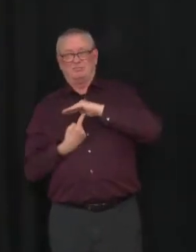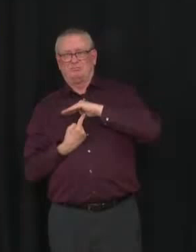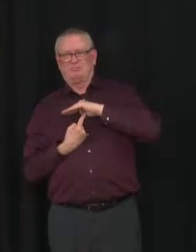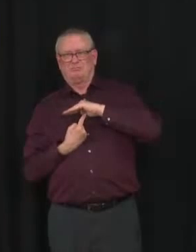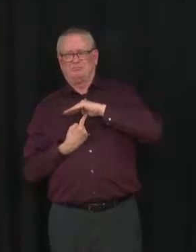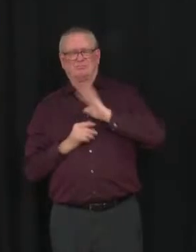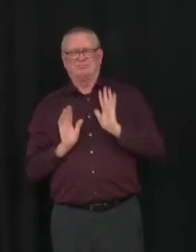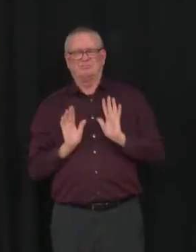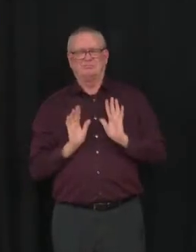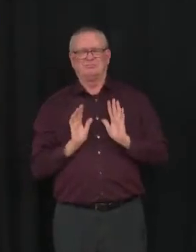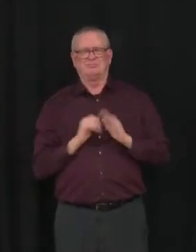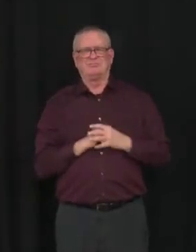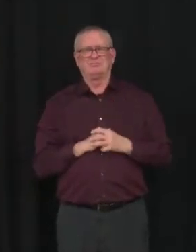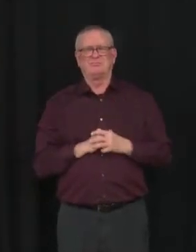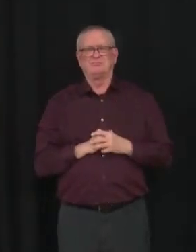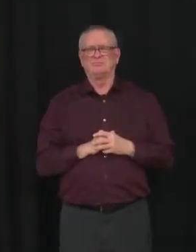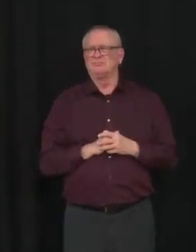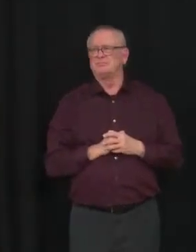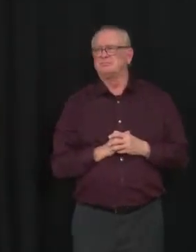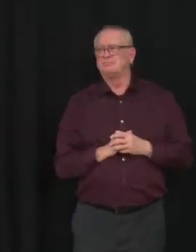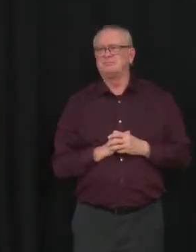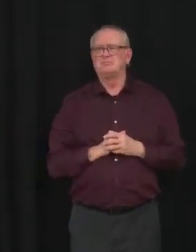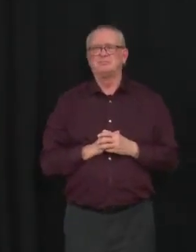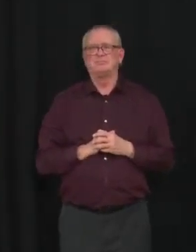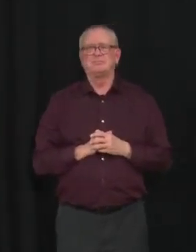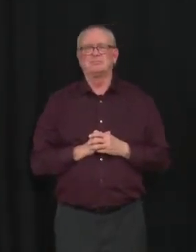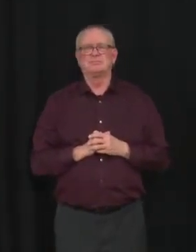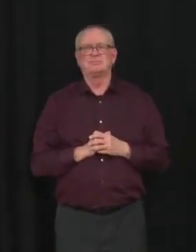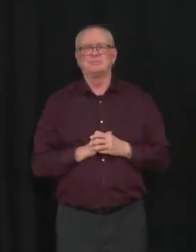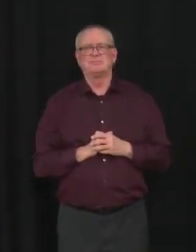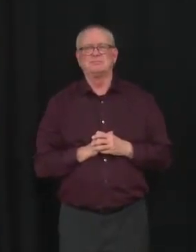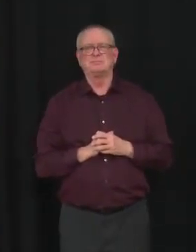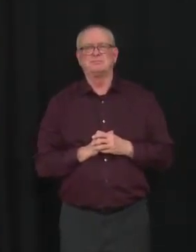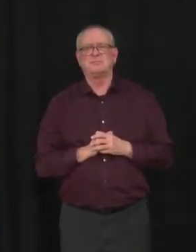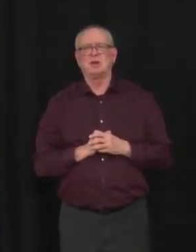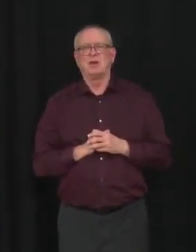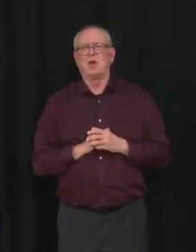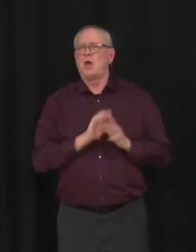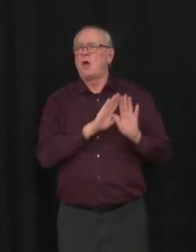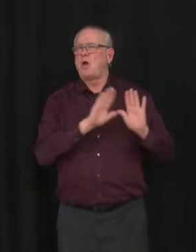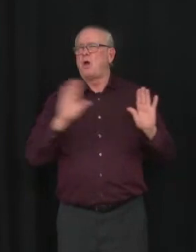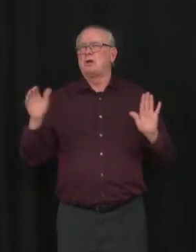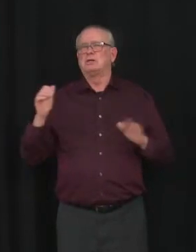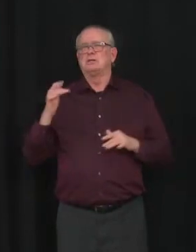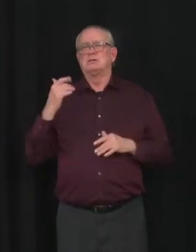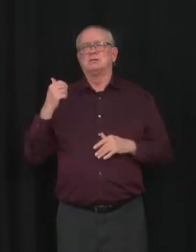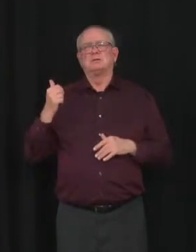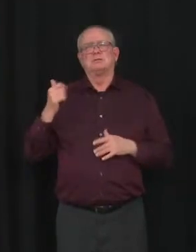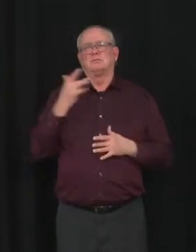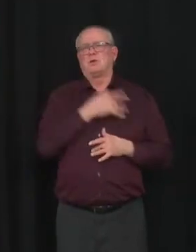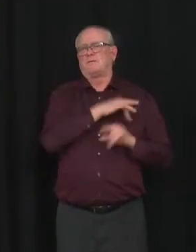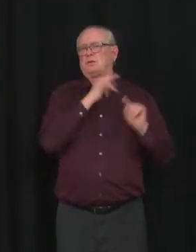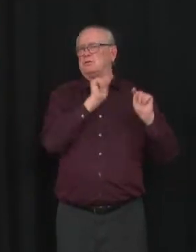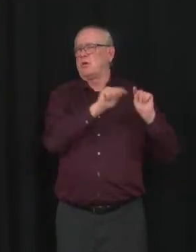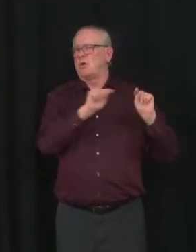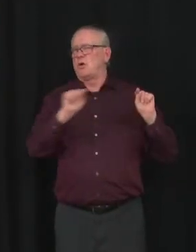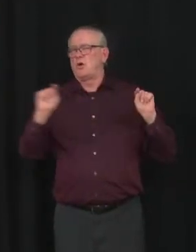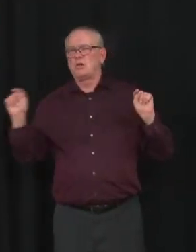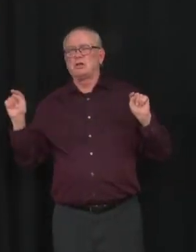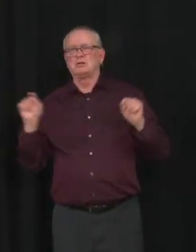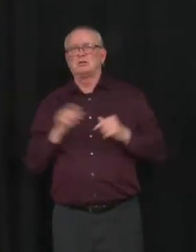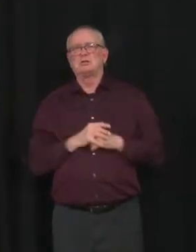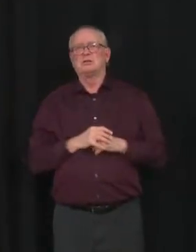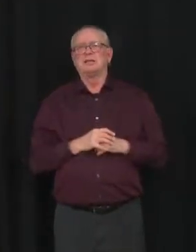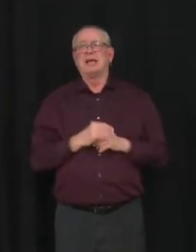The rapid rise of Omicron in all jurisdictions in this country has meant that we need to